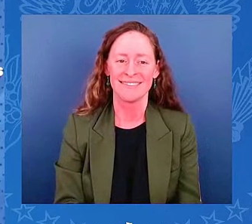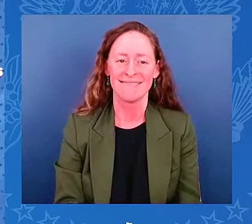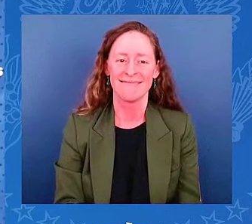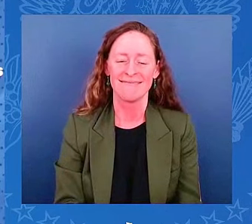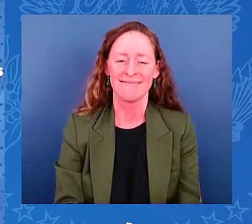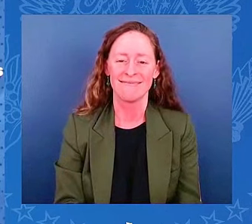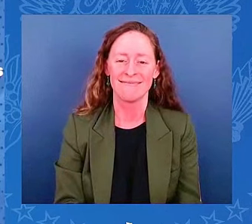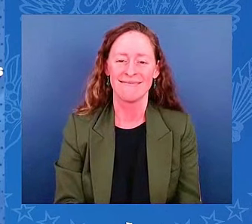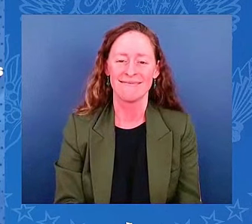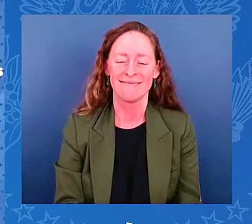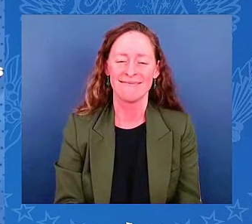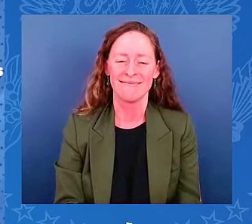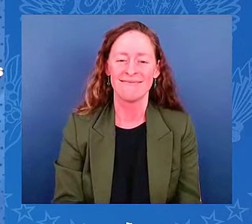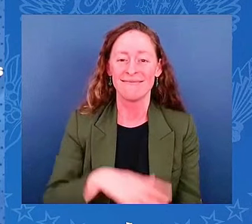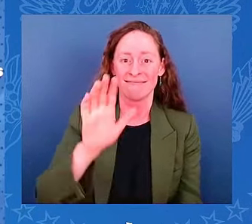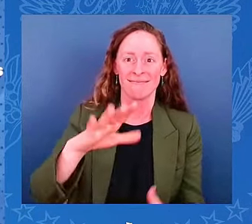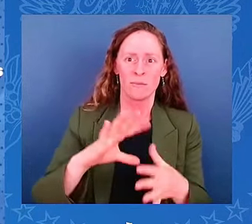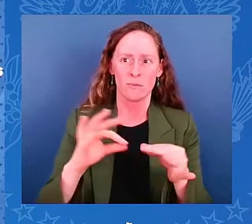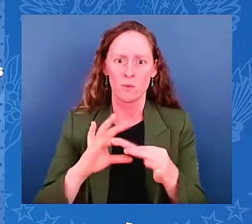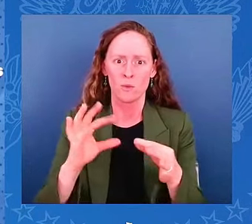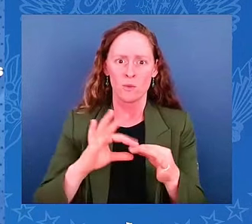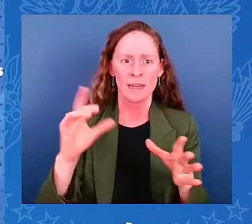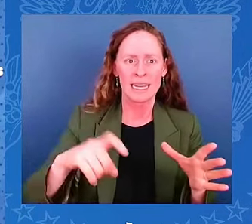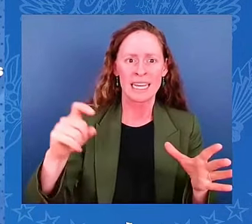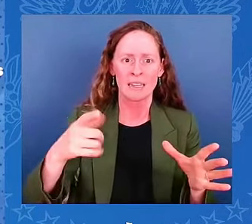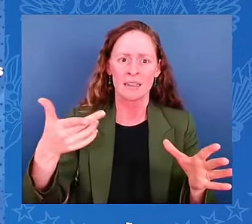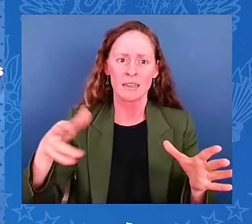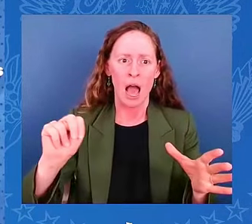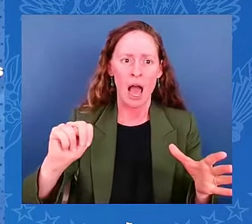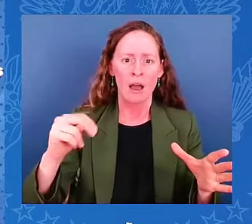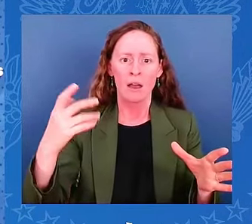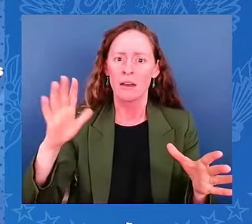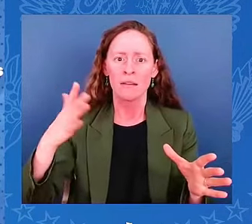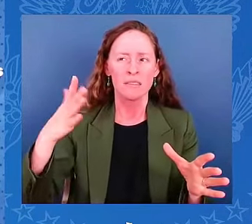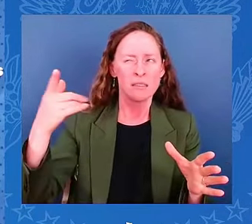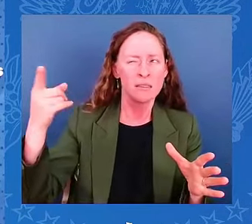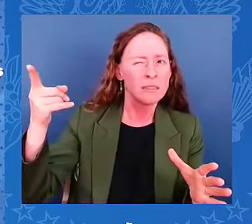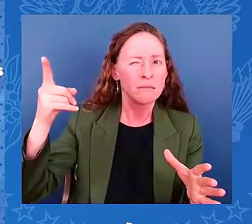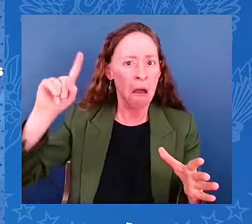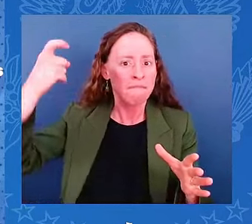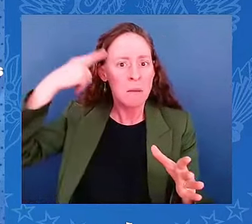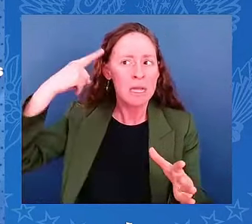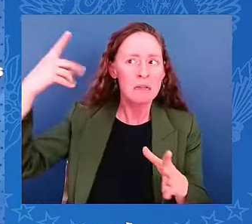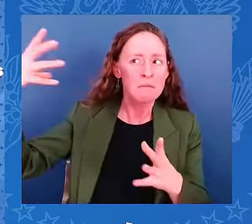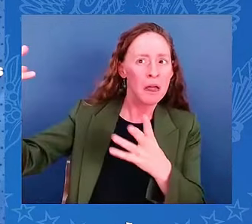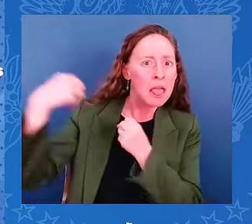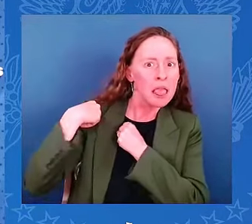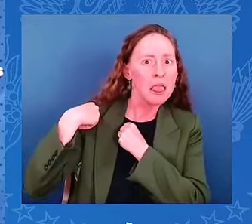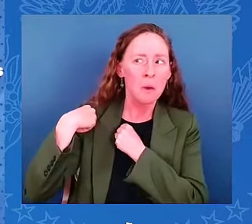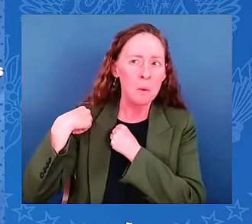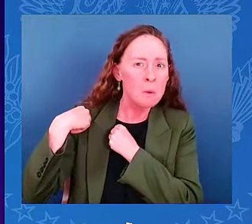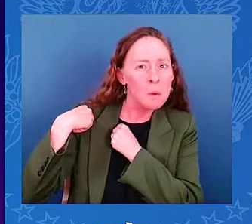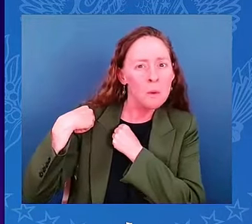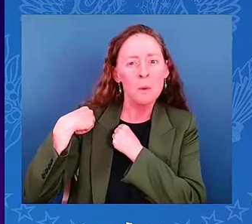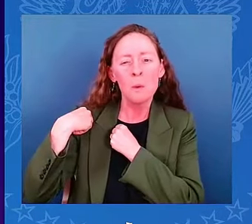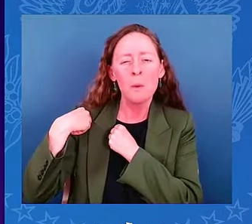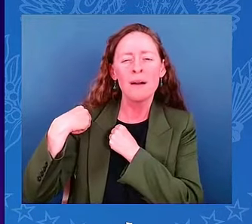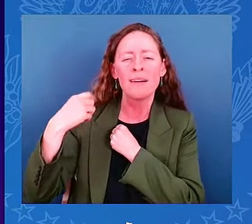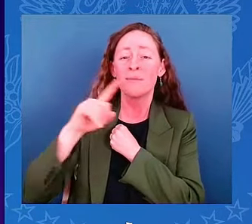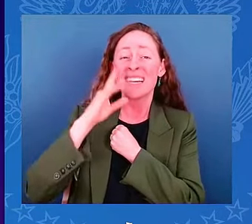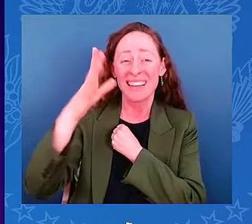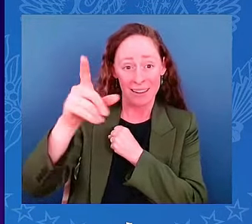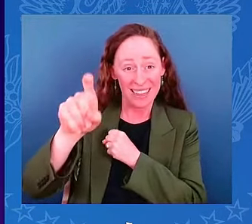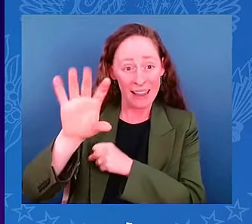need F-15s. They don't need a rifle. Folks, look, this is crazy what we're talking about. Because whether